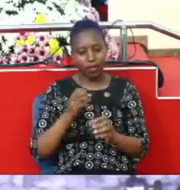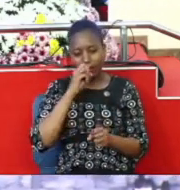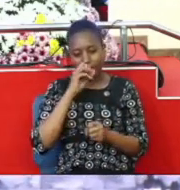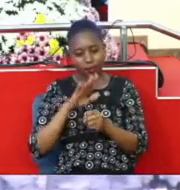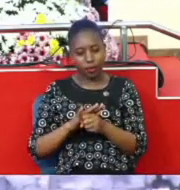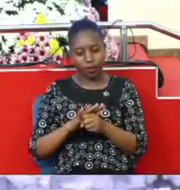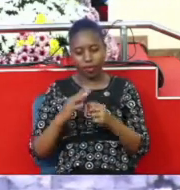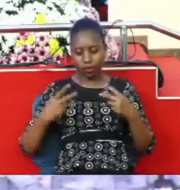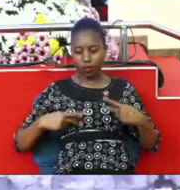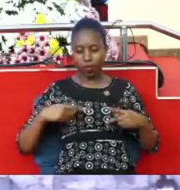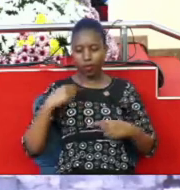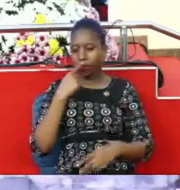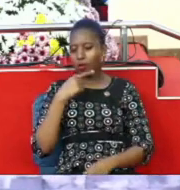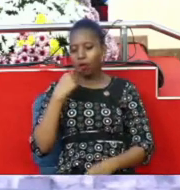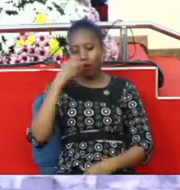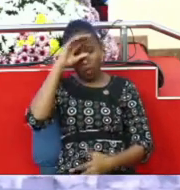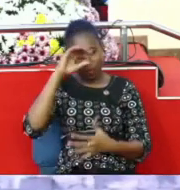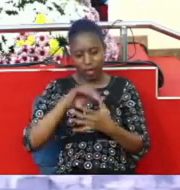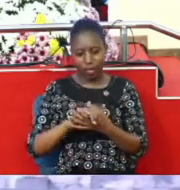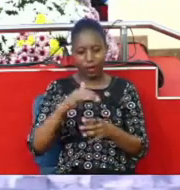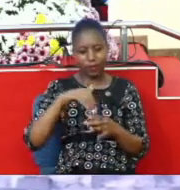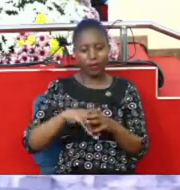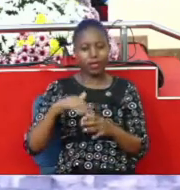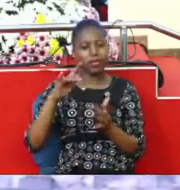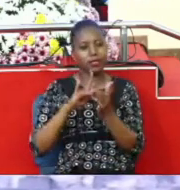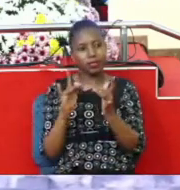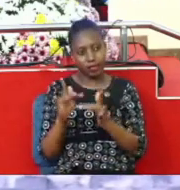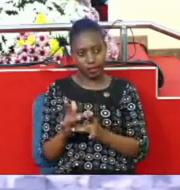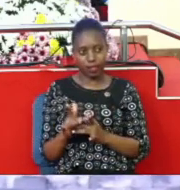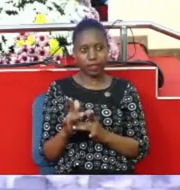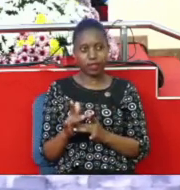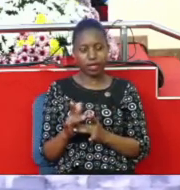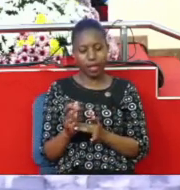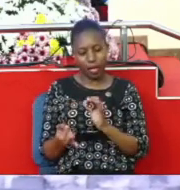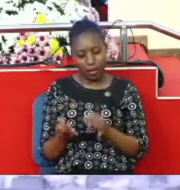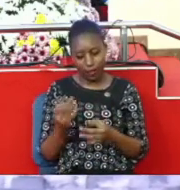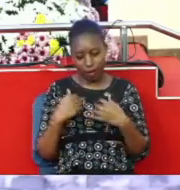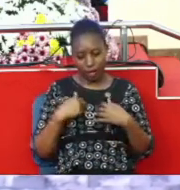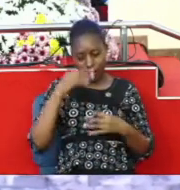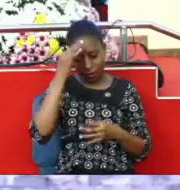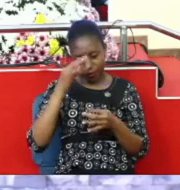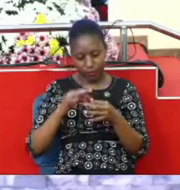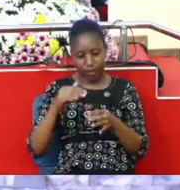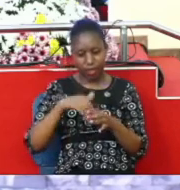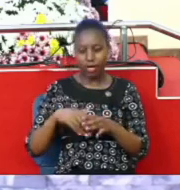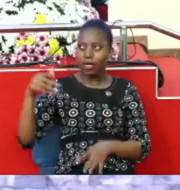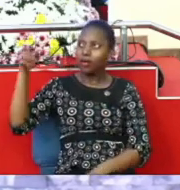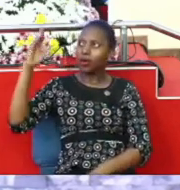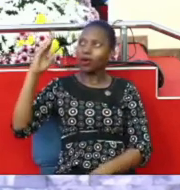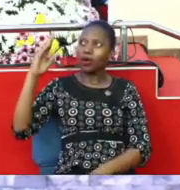have faith in God. I have repented my sins. I have changed my